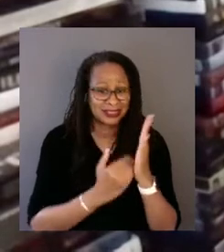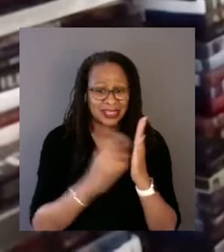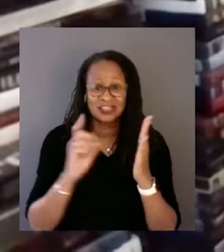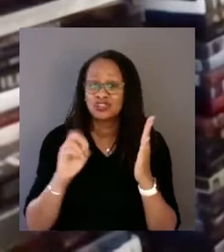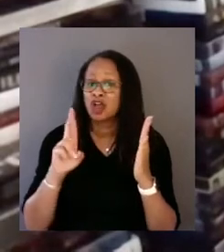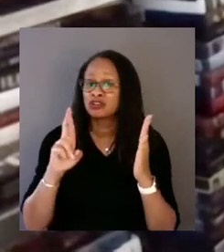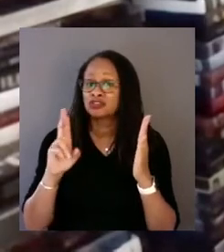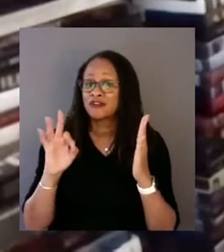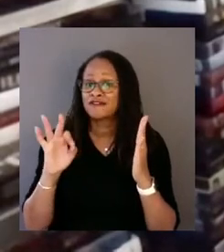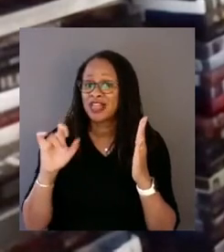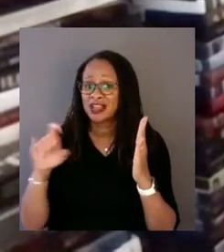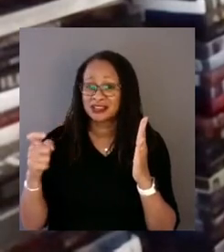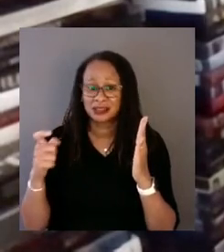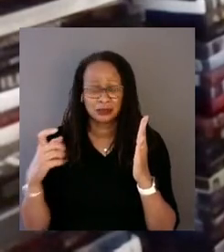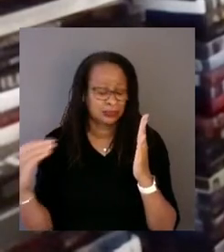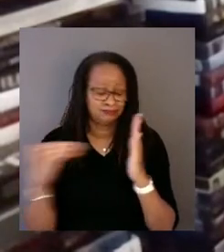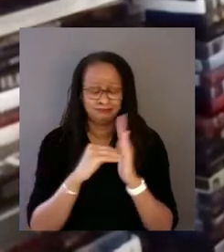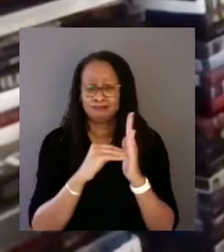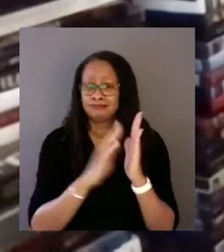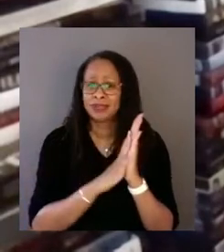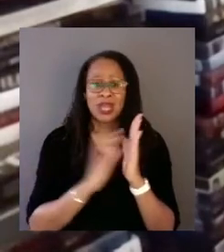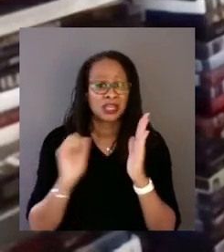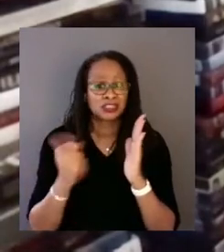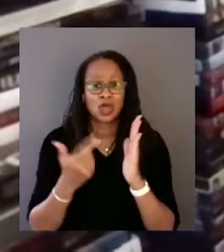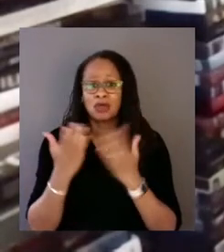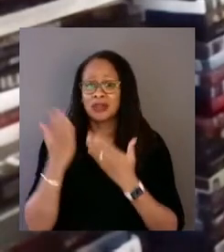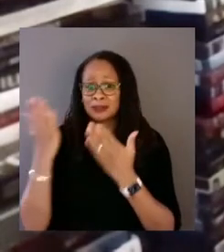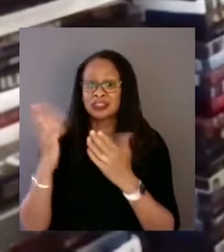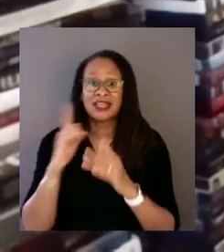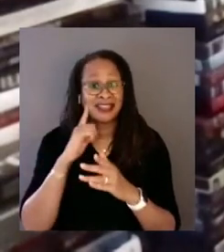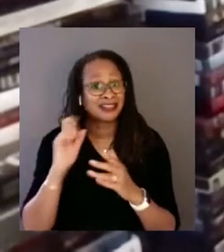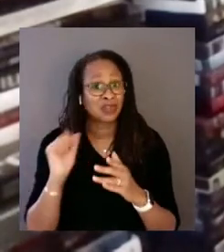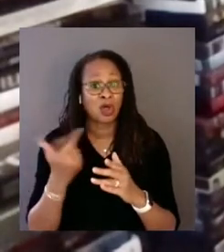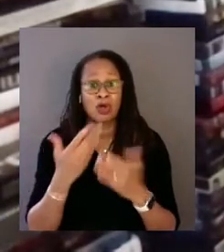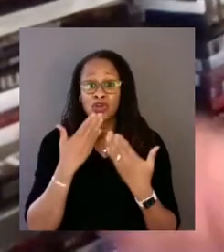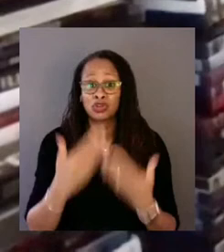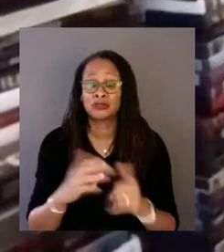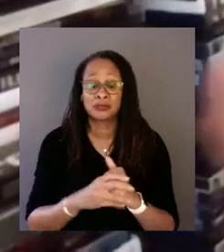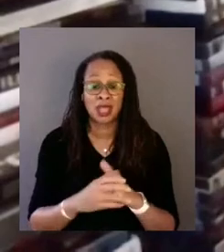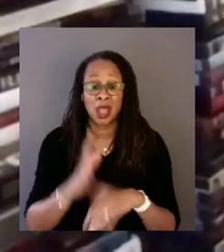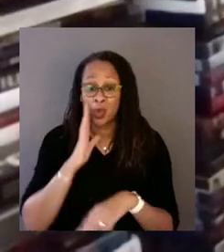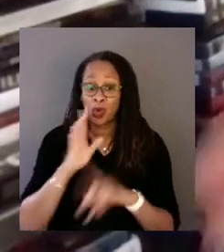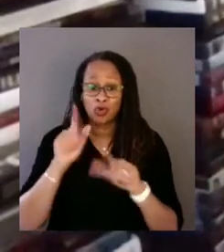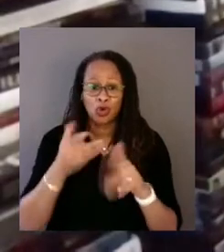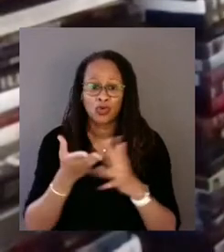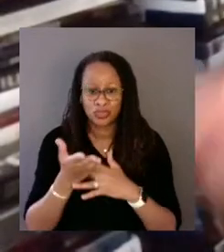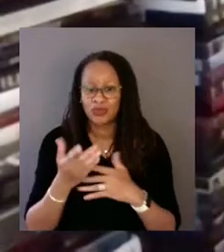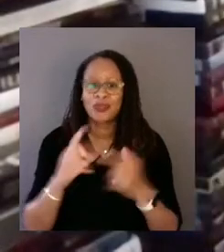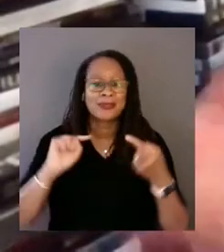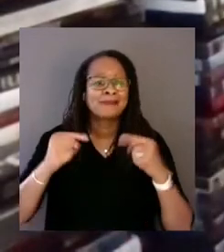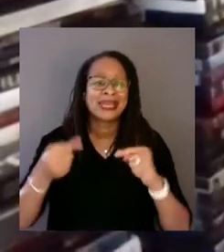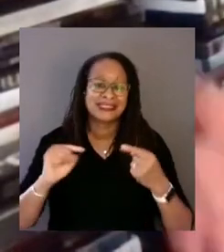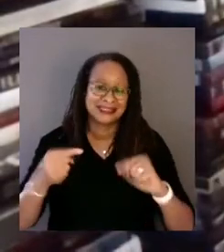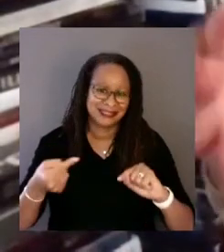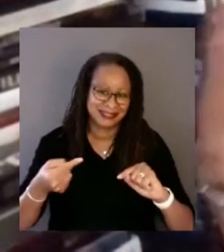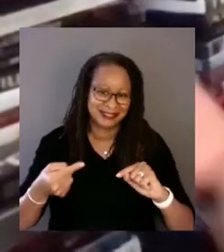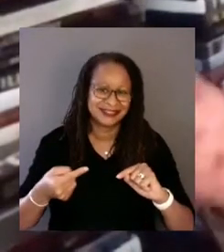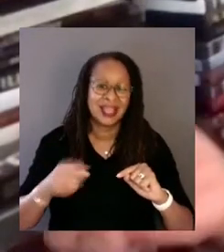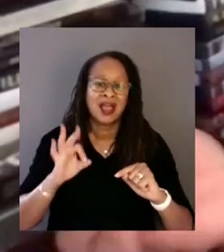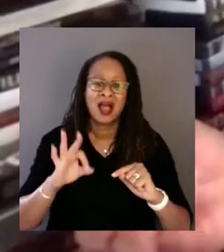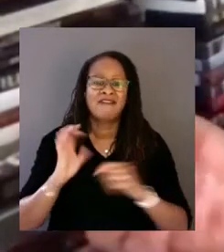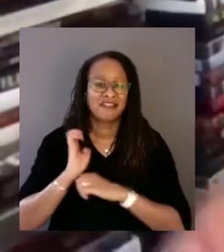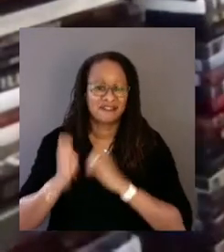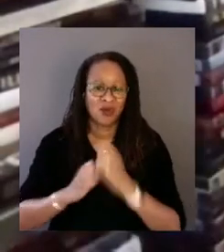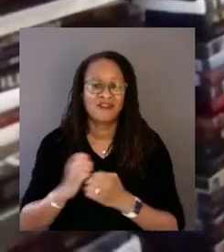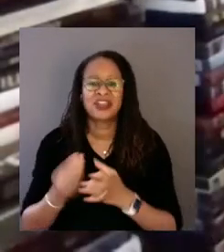nominations. I think it's all good. But we will go through those pains, right? Those pains of evolving into